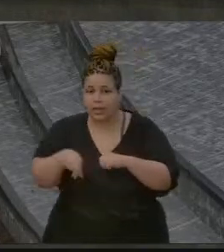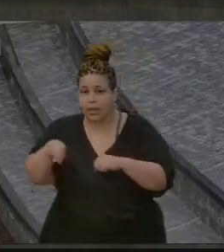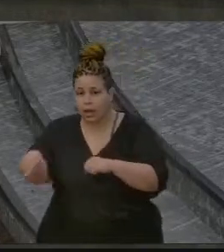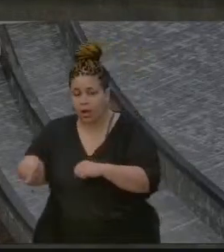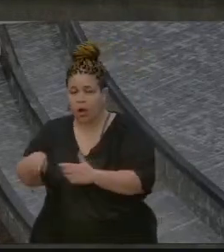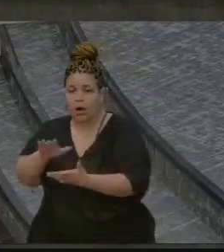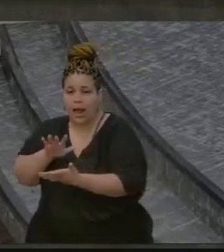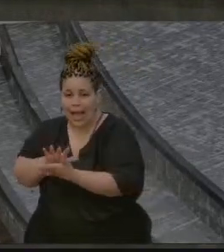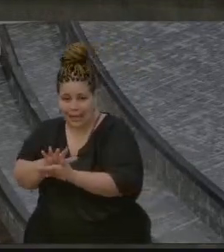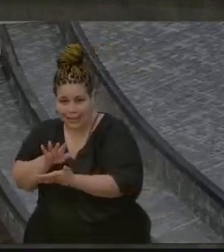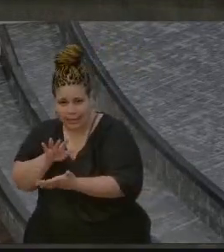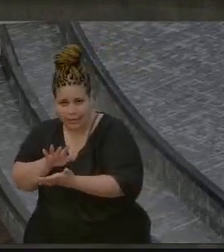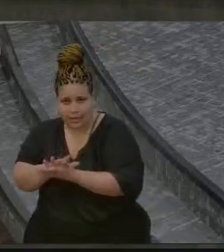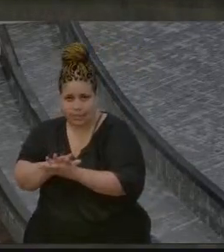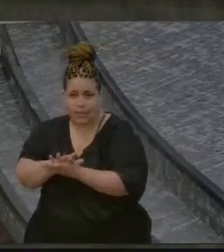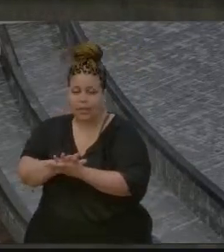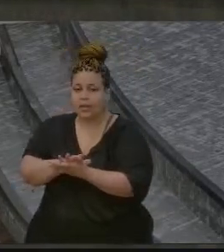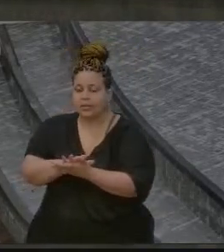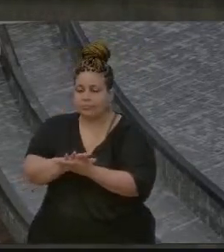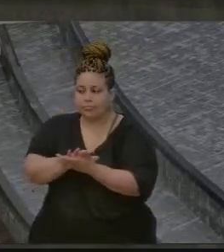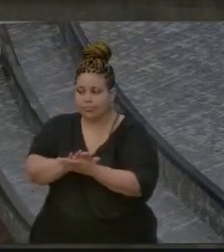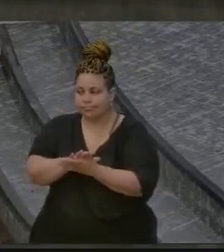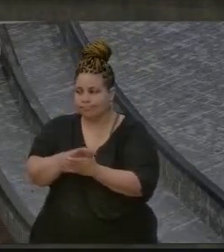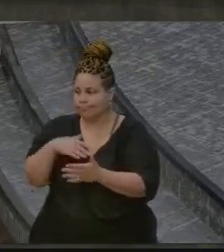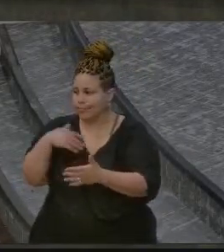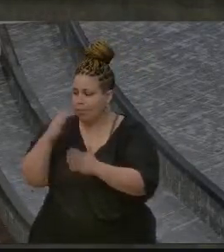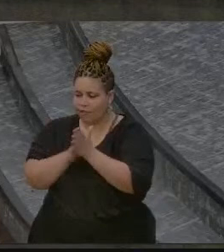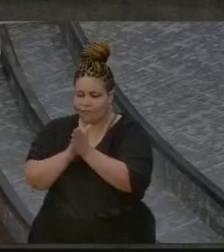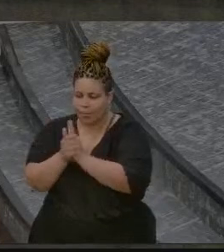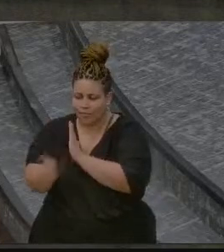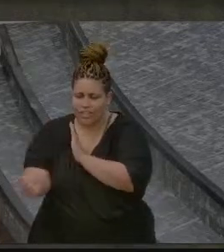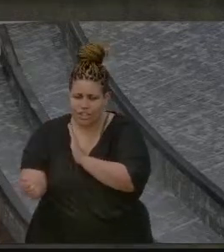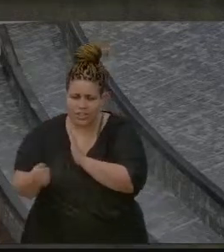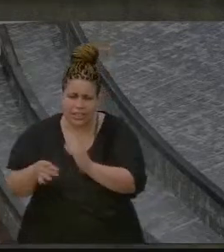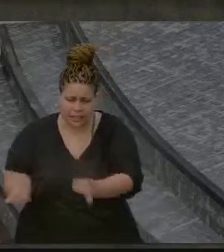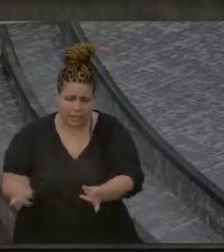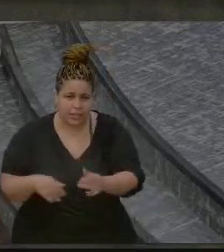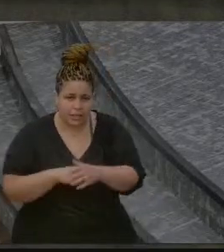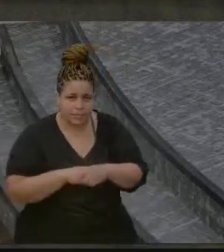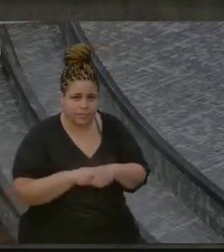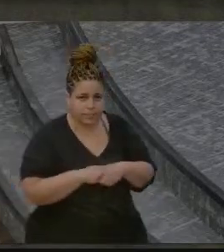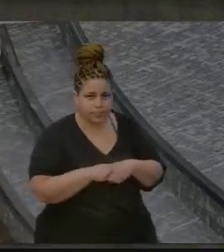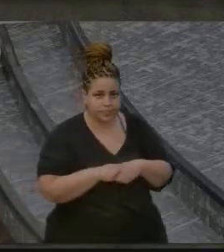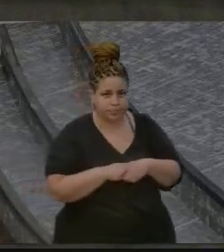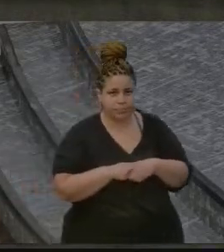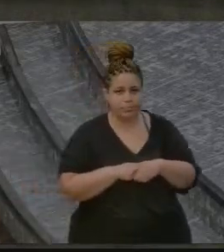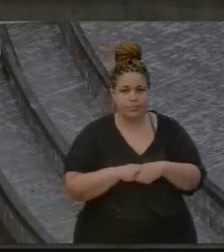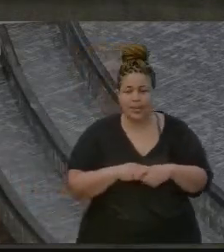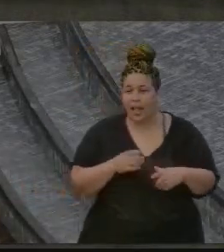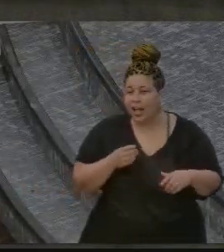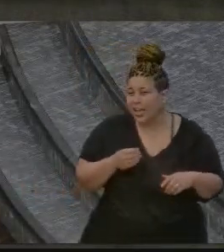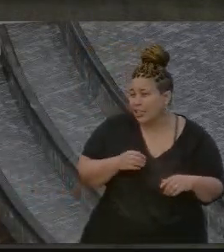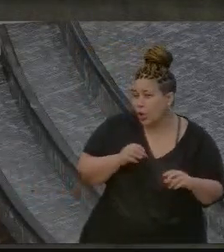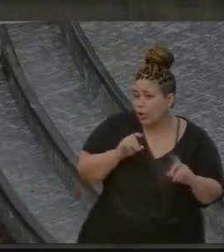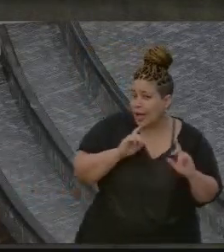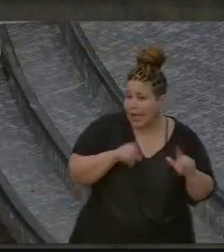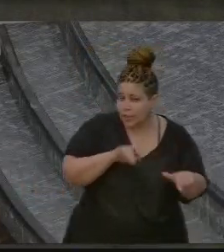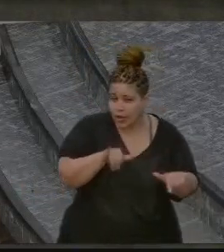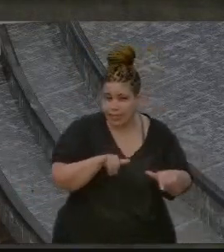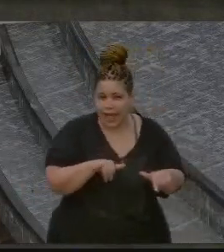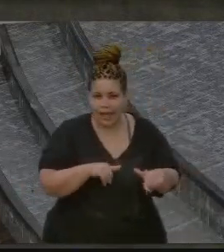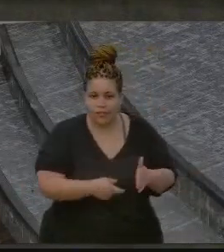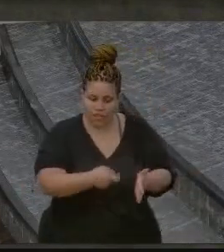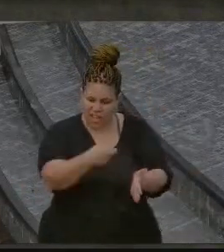proficiency. So whether or not it's worth the investment is perhaps a question I'm not qualified to answer without the